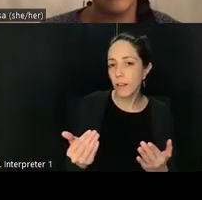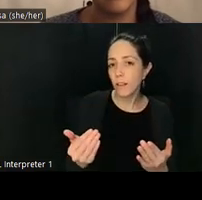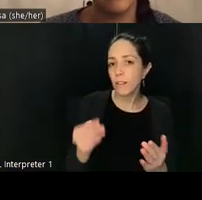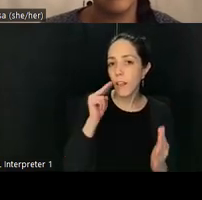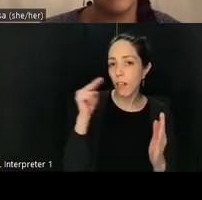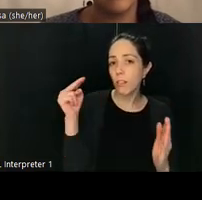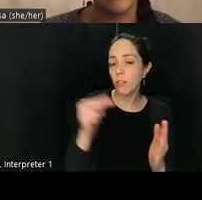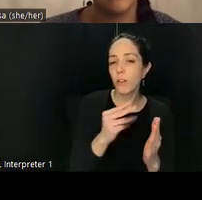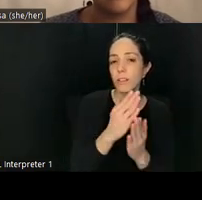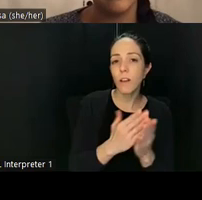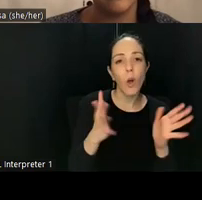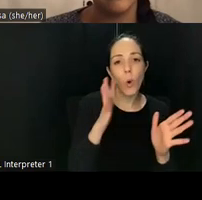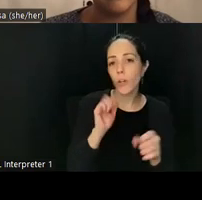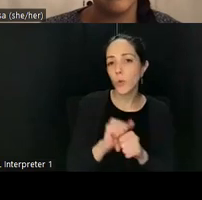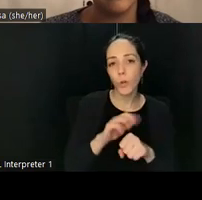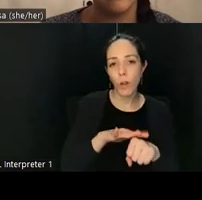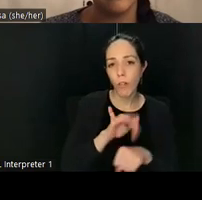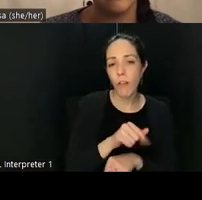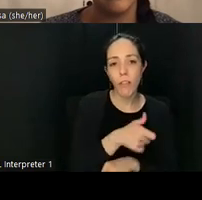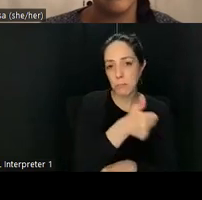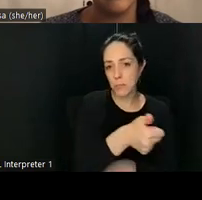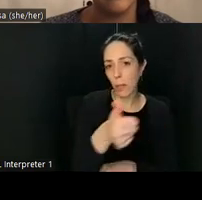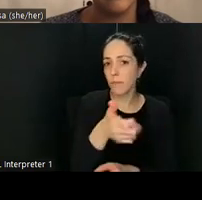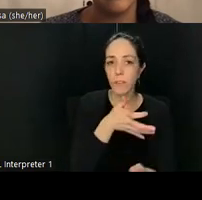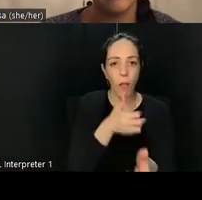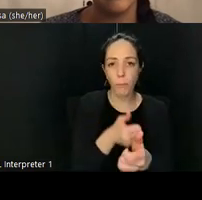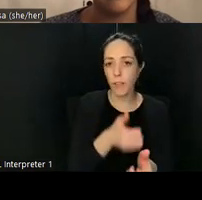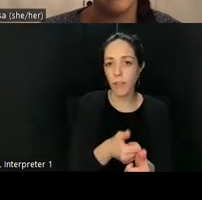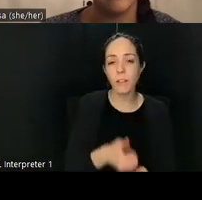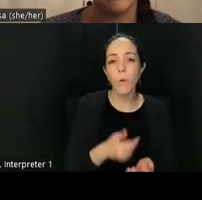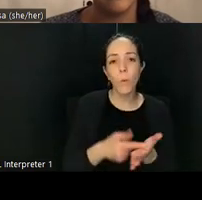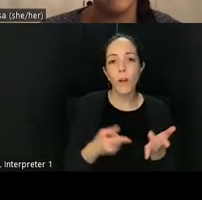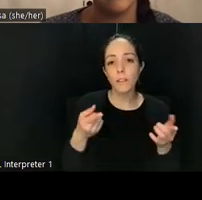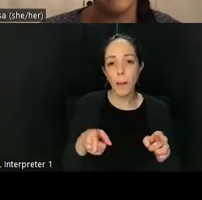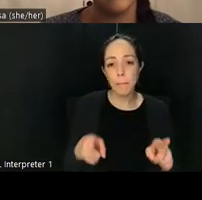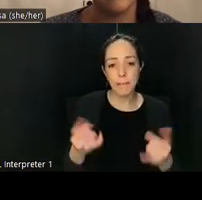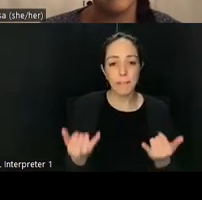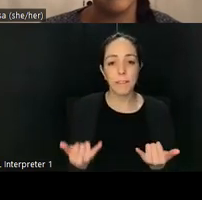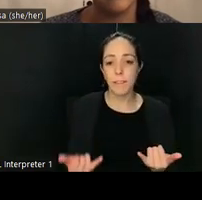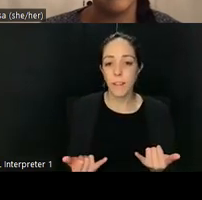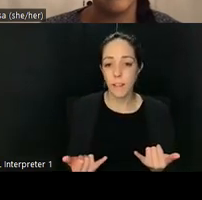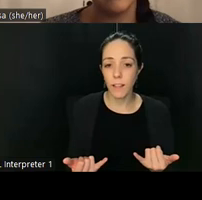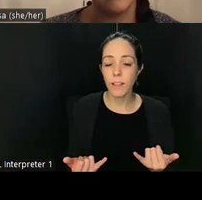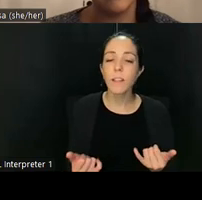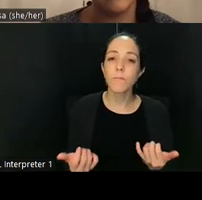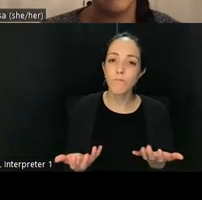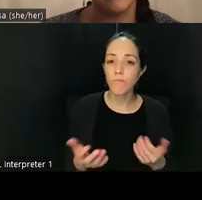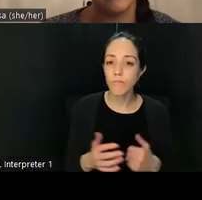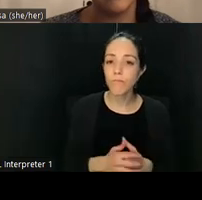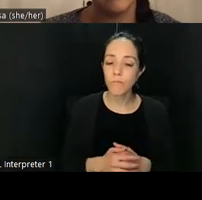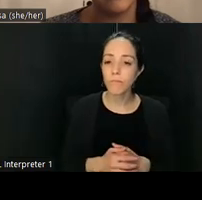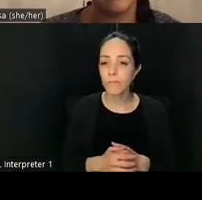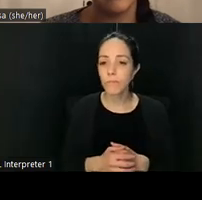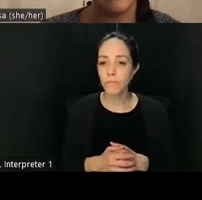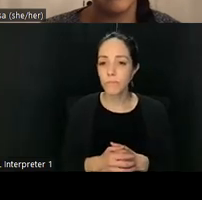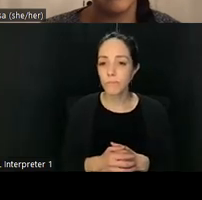they've already worked on and update them based off of what has been discussed today, with the benefit